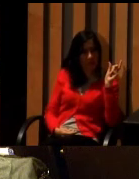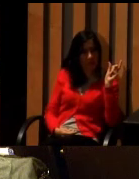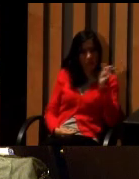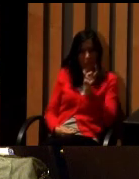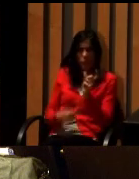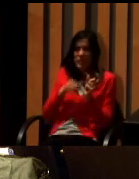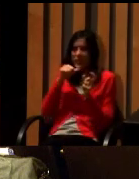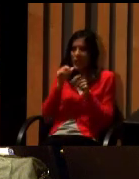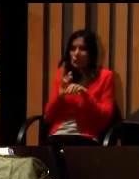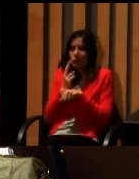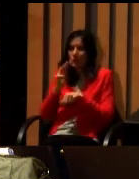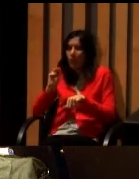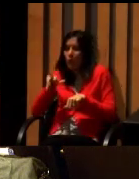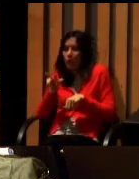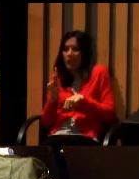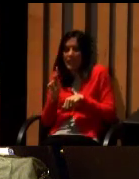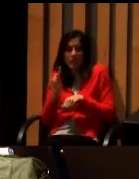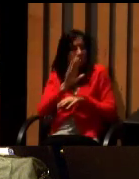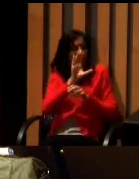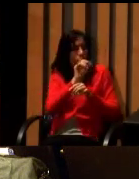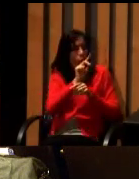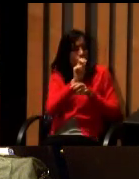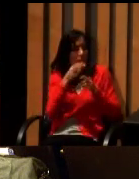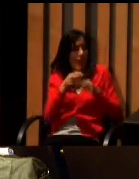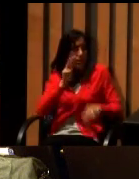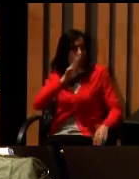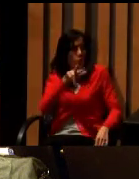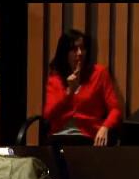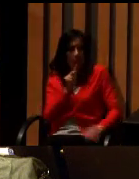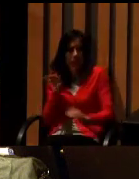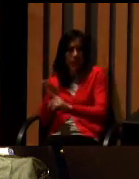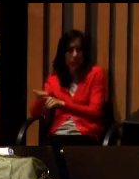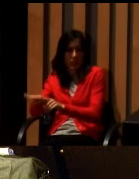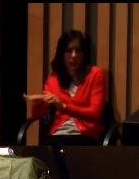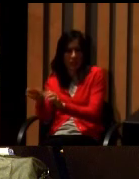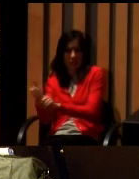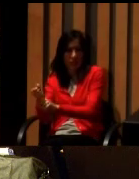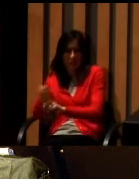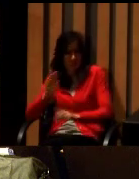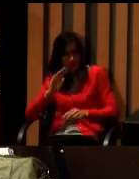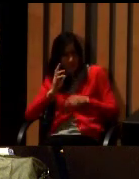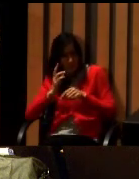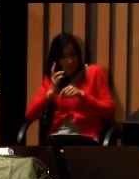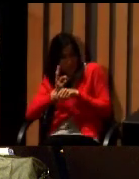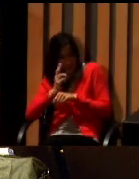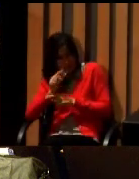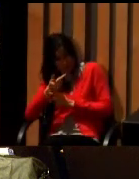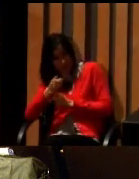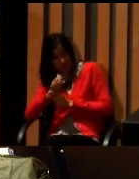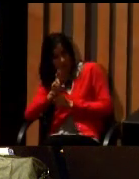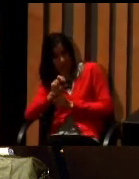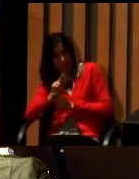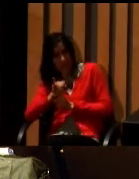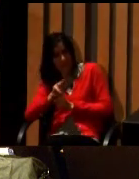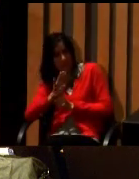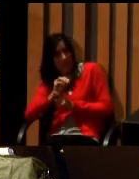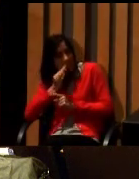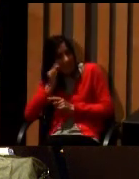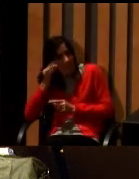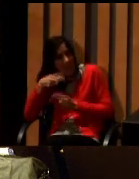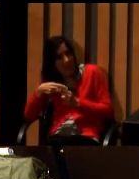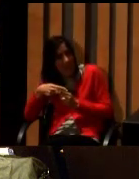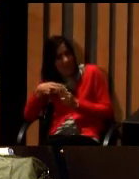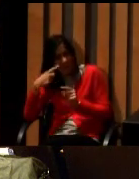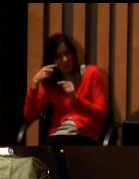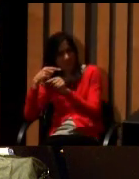Geronimo because we own you. That's what this is about. We can talk about the economics. The team from Washington would